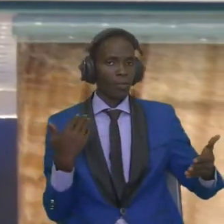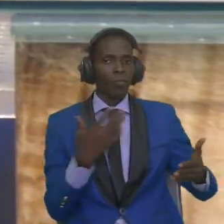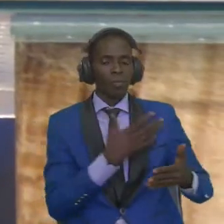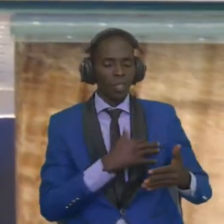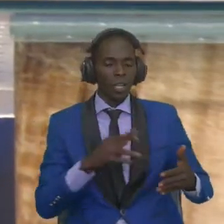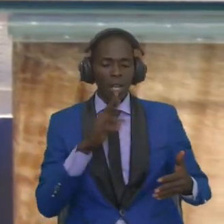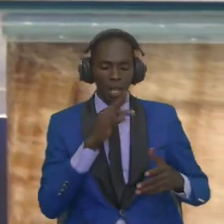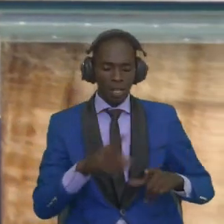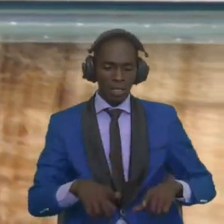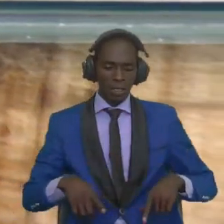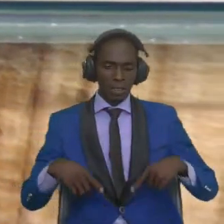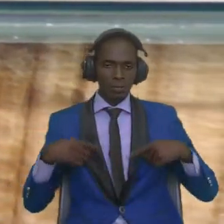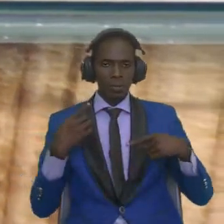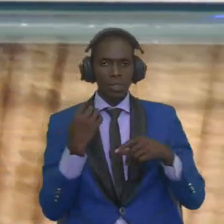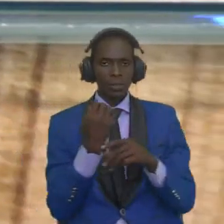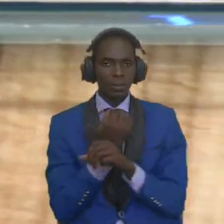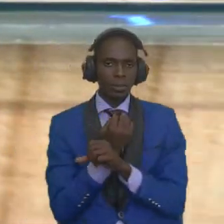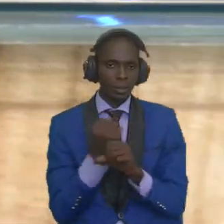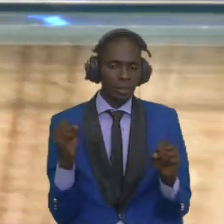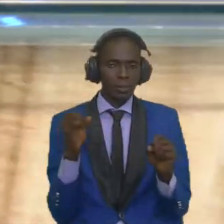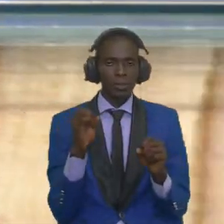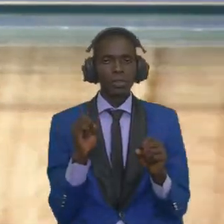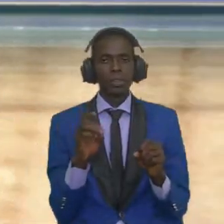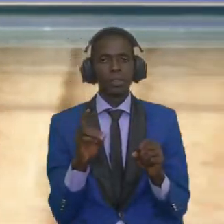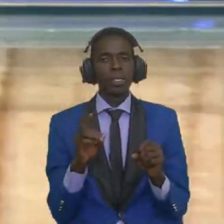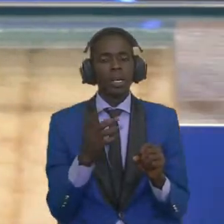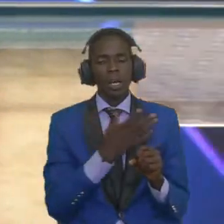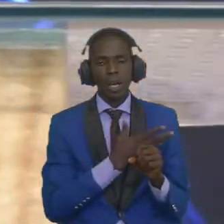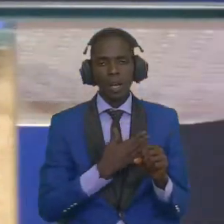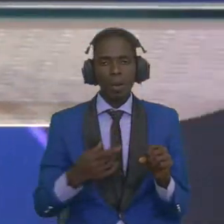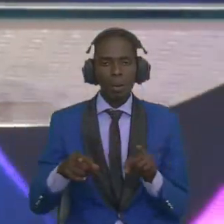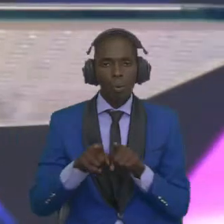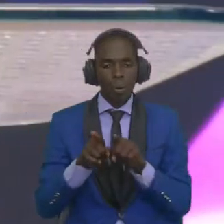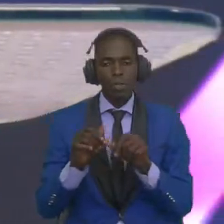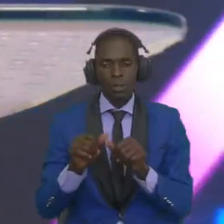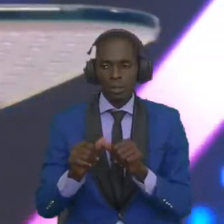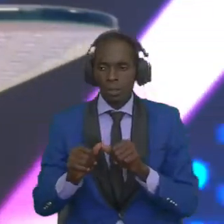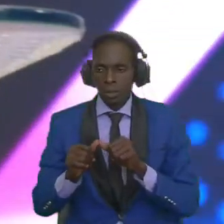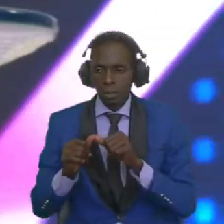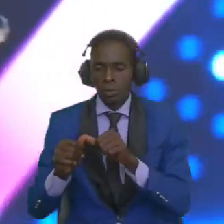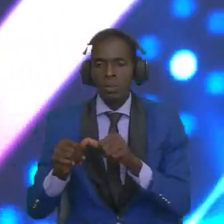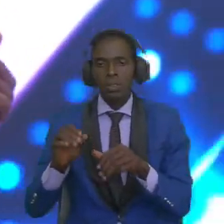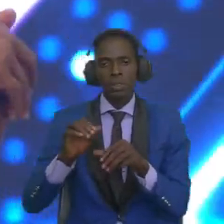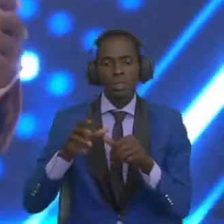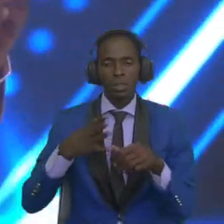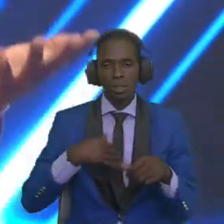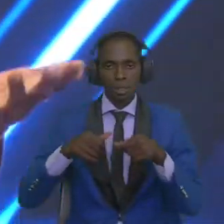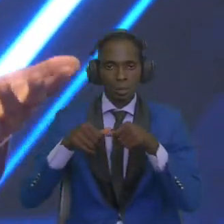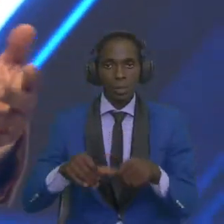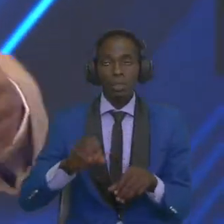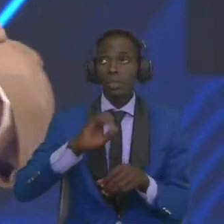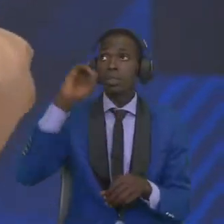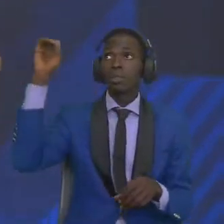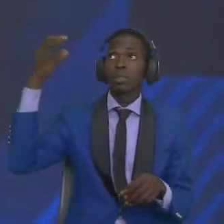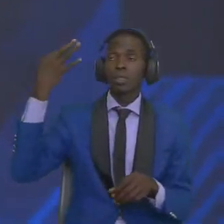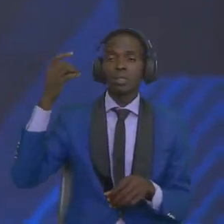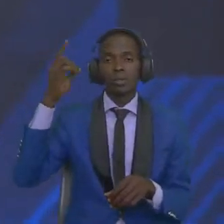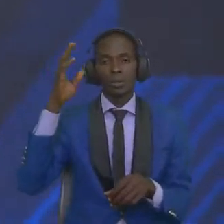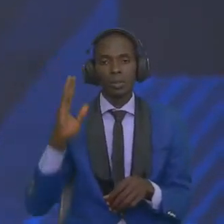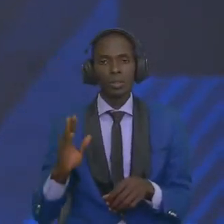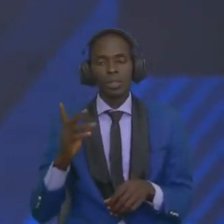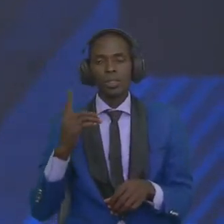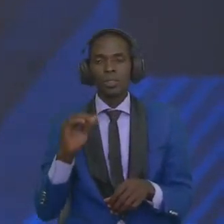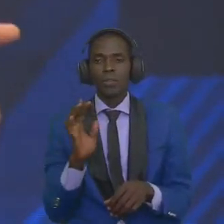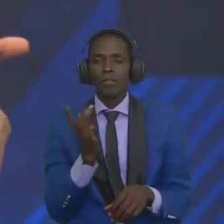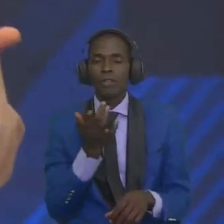they are justified, while they remain and abide in the grace of God, the favor, the